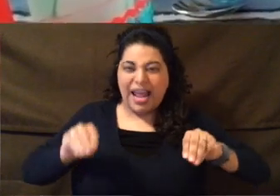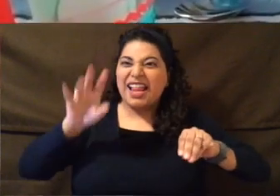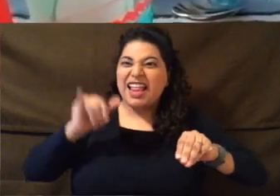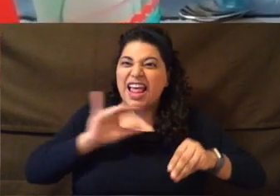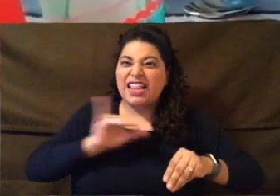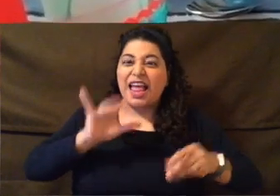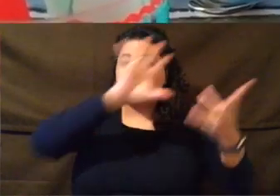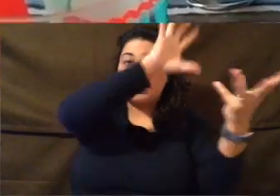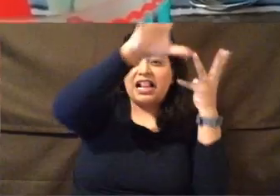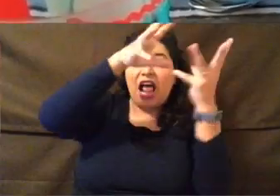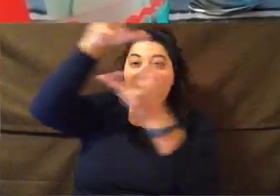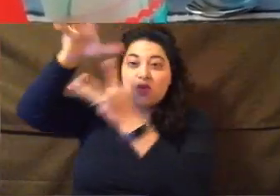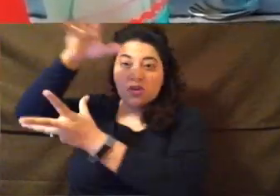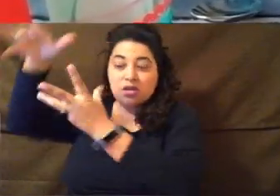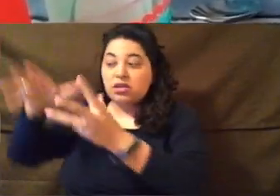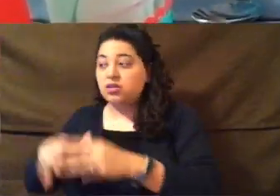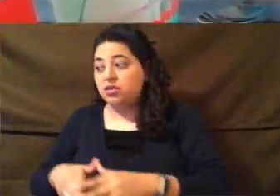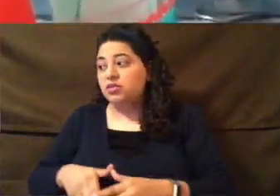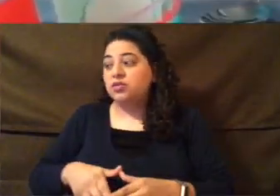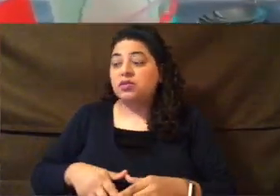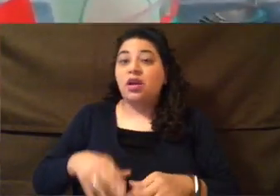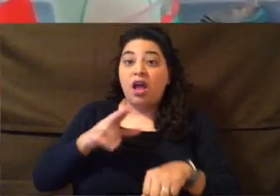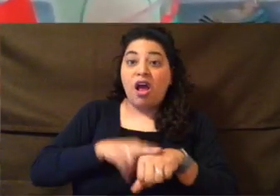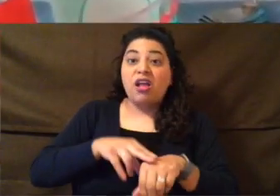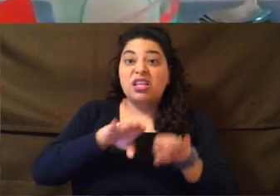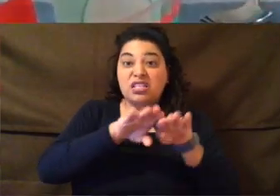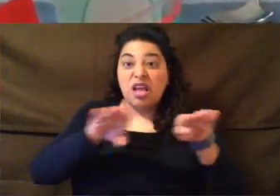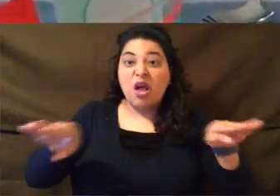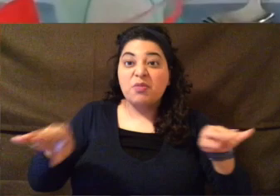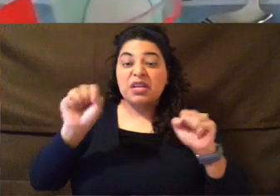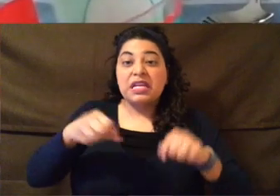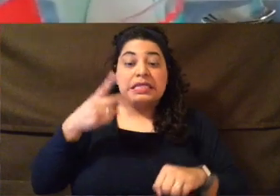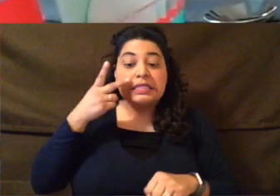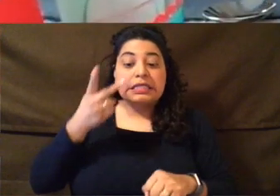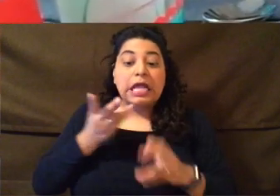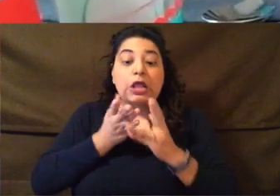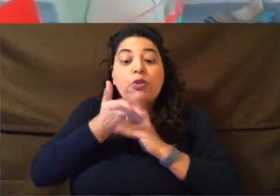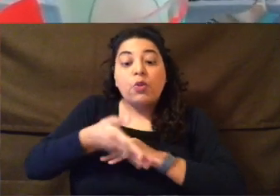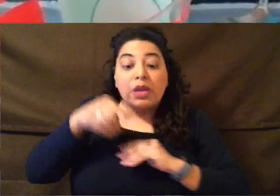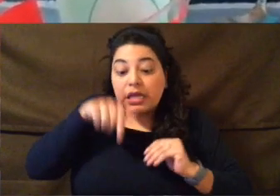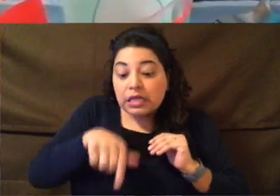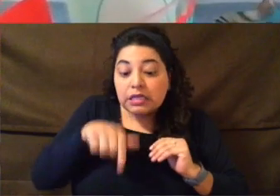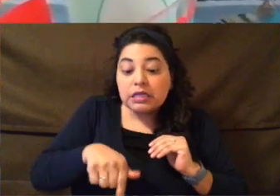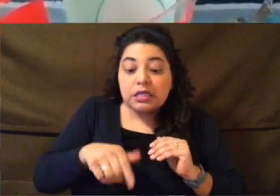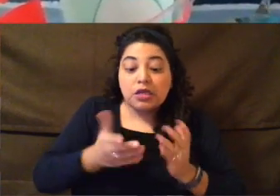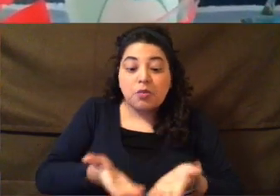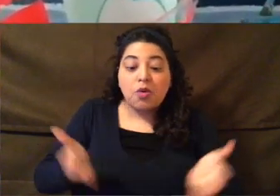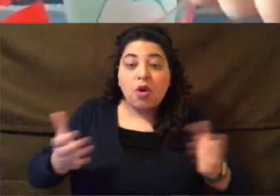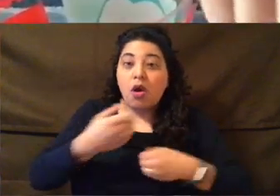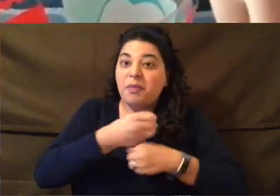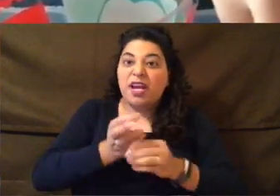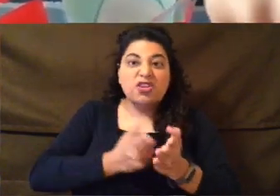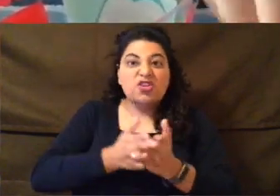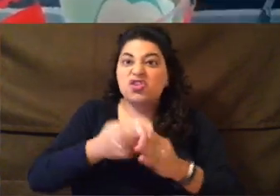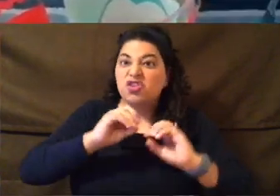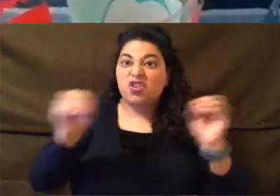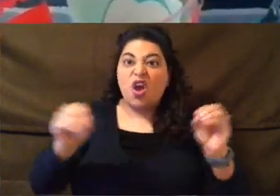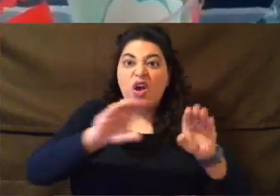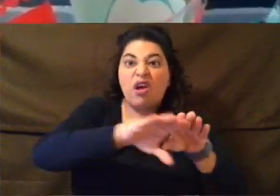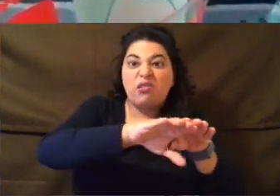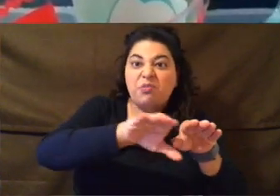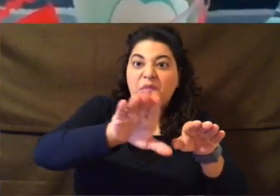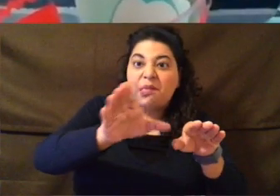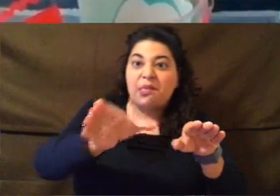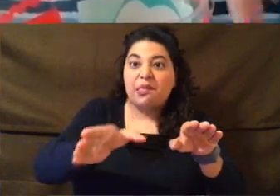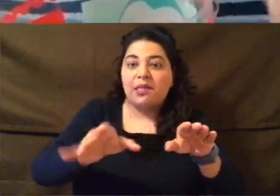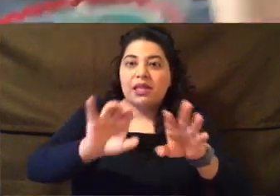You're going to stick it close to the top so you can see in the bowl. You're going to need to make sure there are no